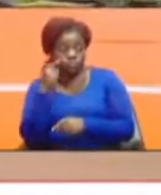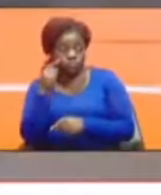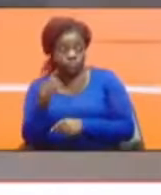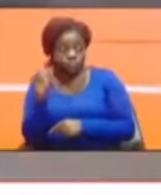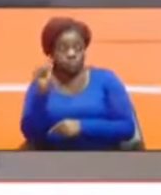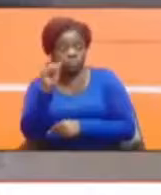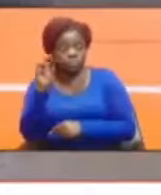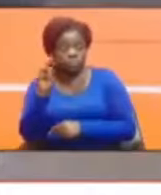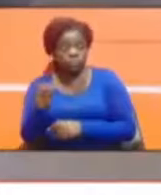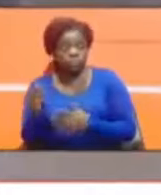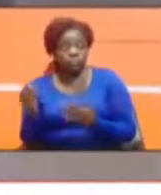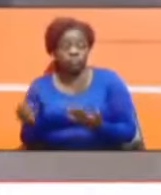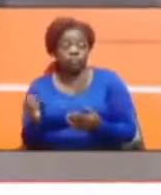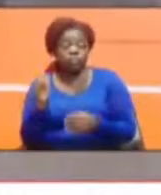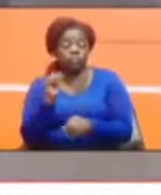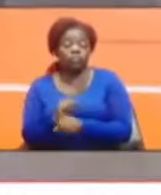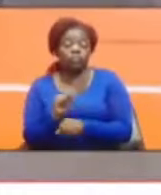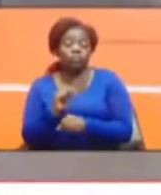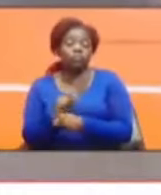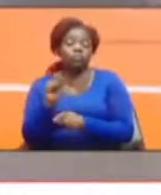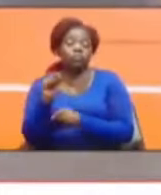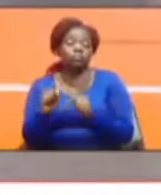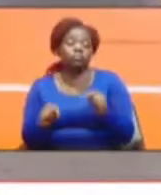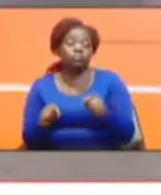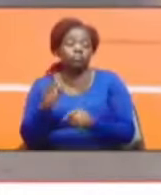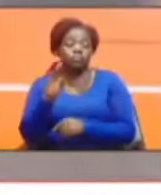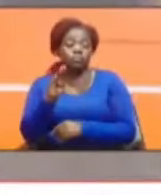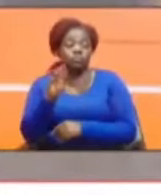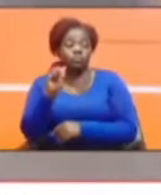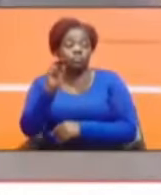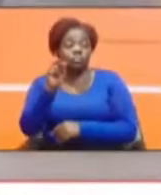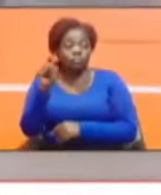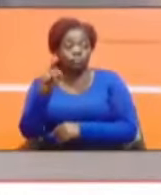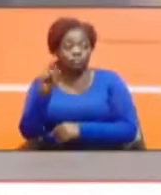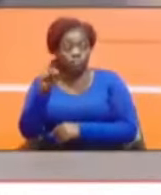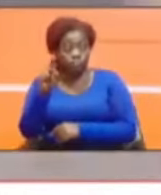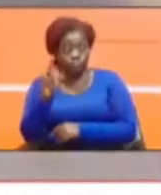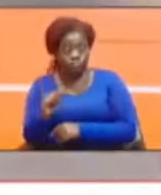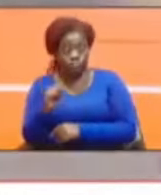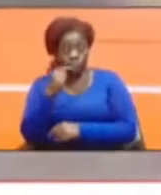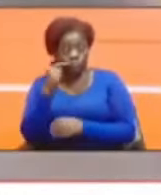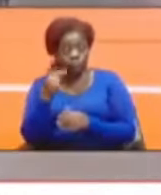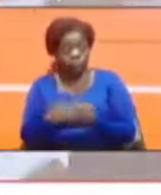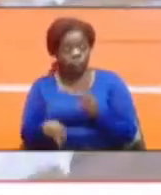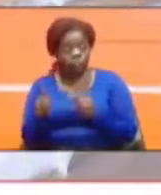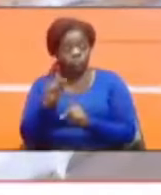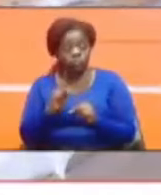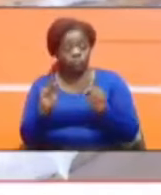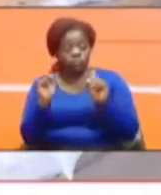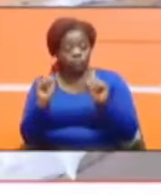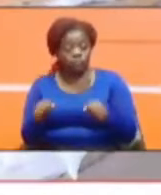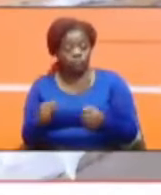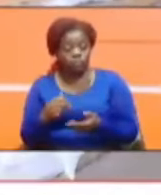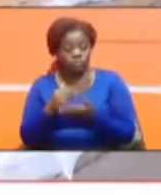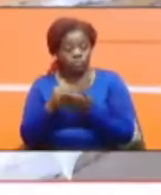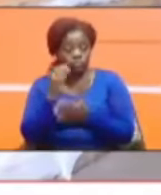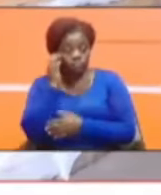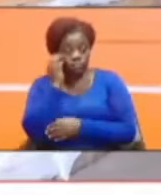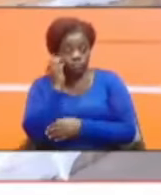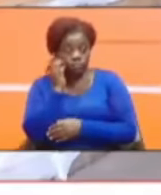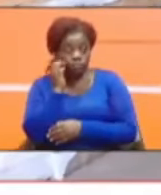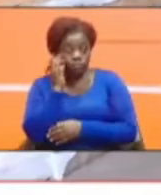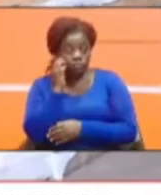Sam Masawule Operations Manager owa biyinzika Poloti International agambye nti abantu ano Abadaaki basobola okubayamba mu